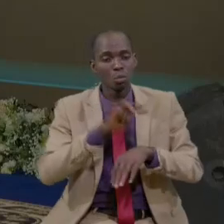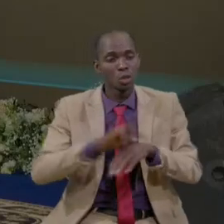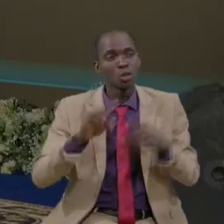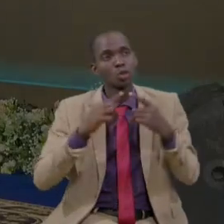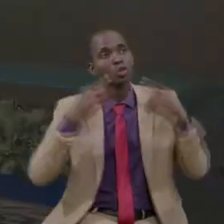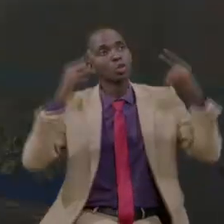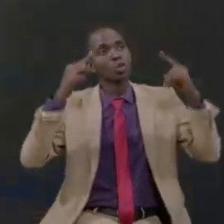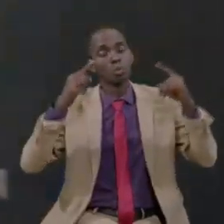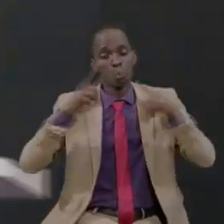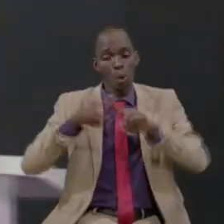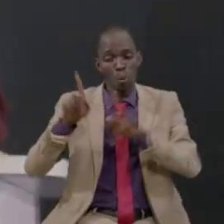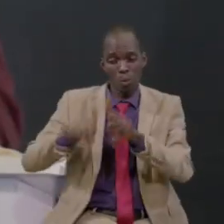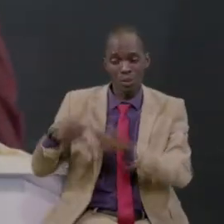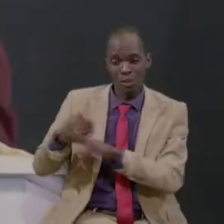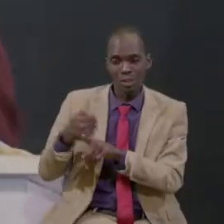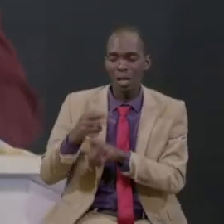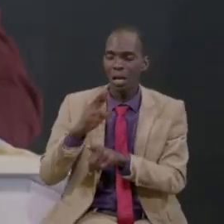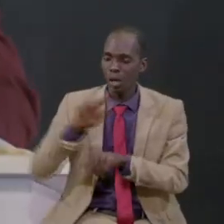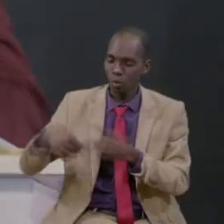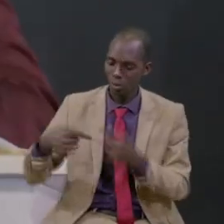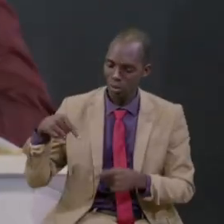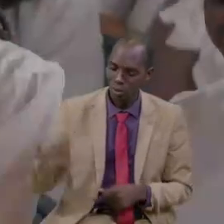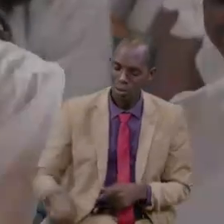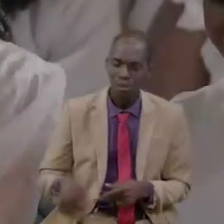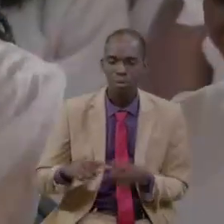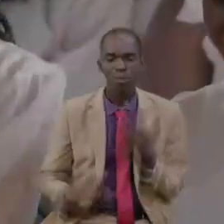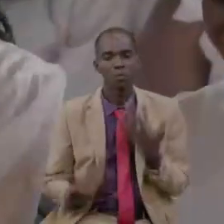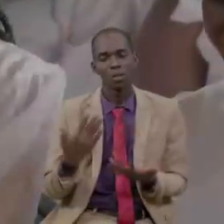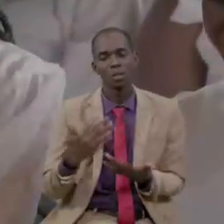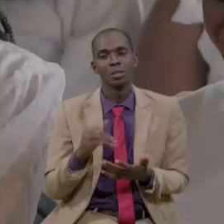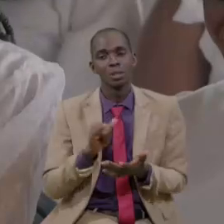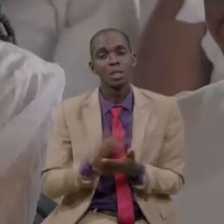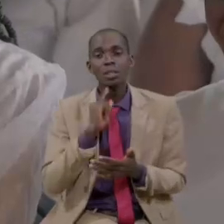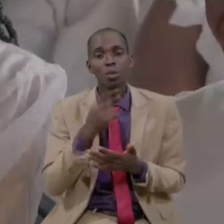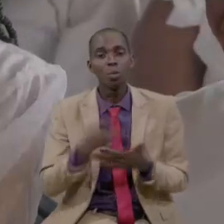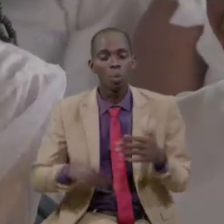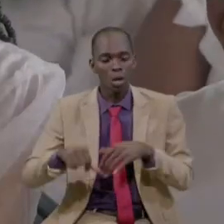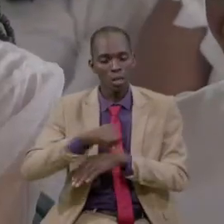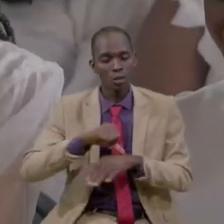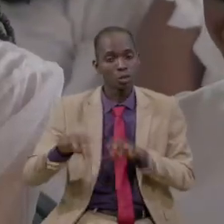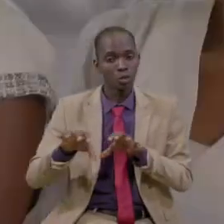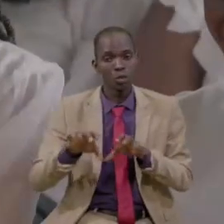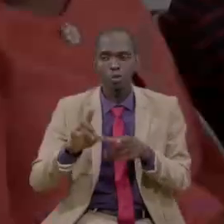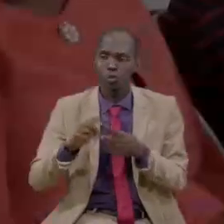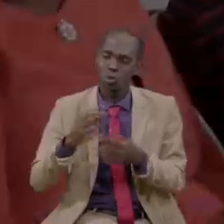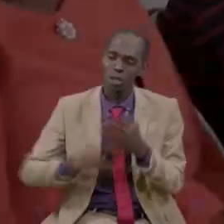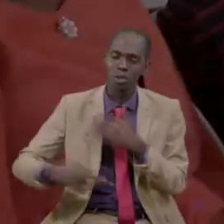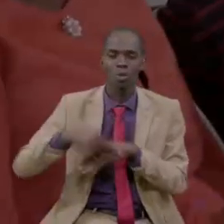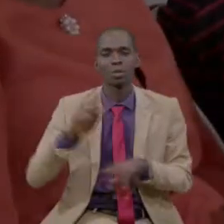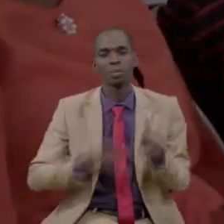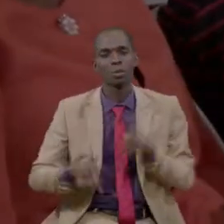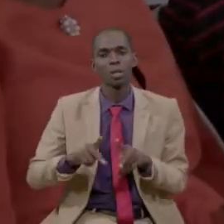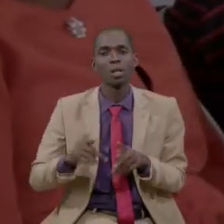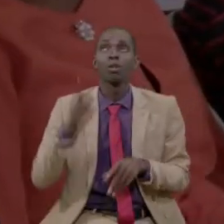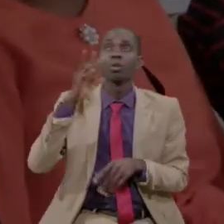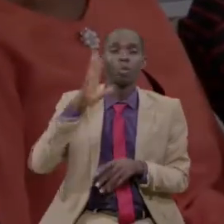the anointing does. God will help you. Amen. And God will keep on helping me.